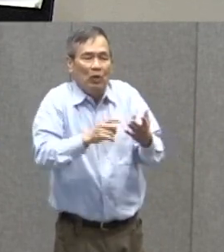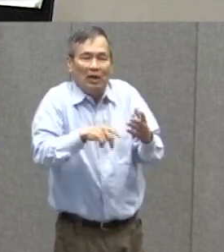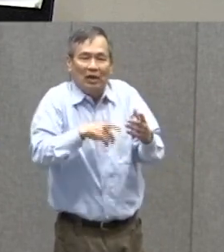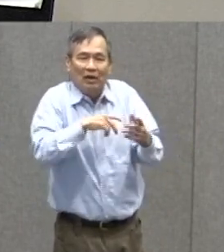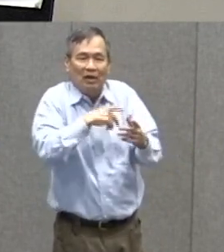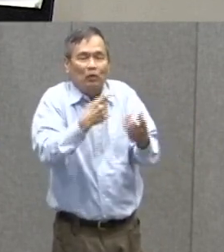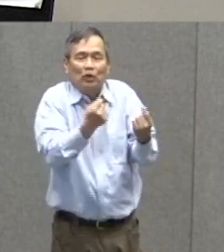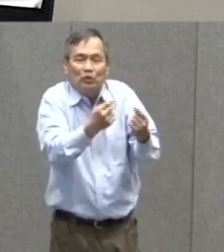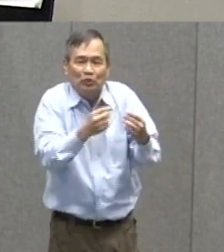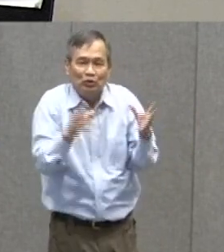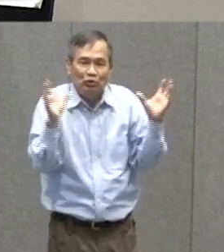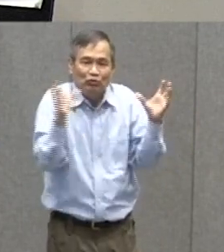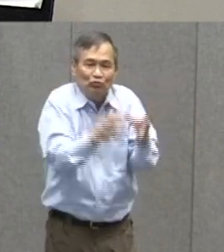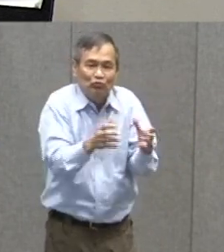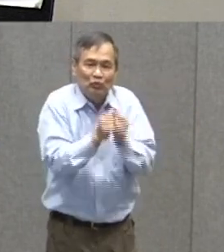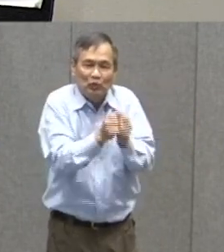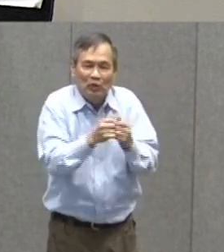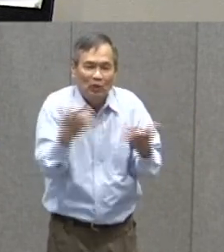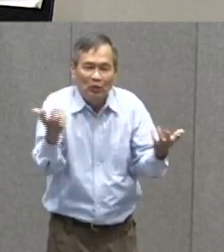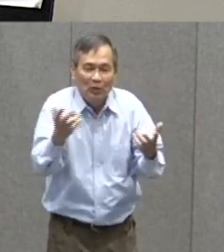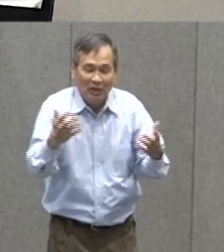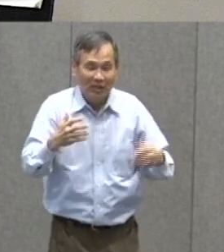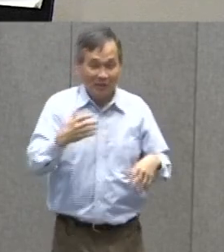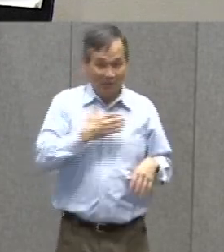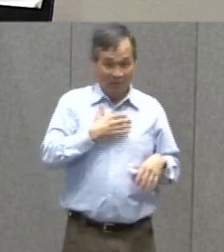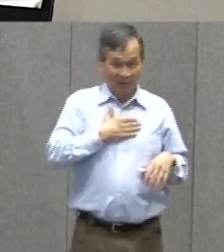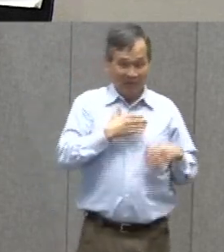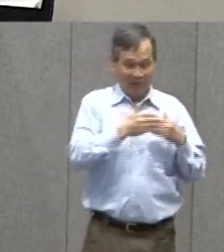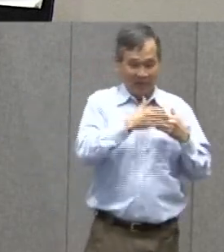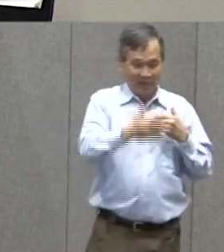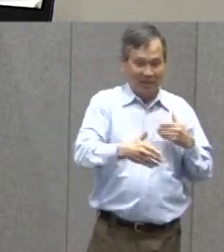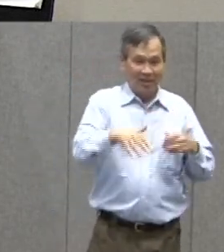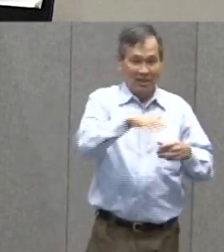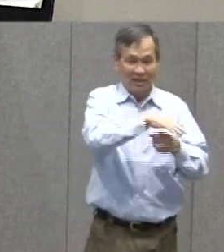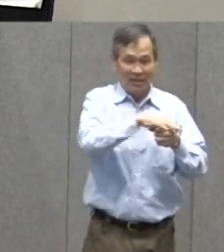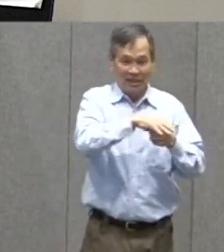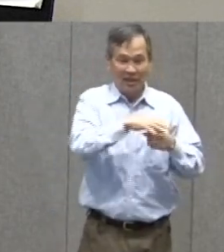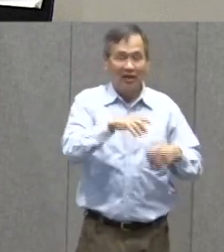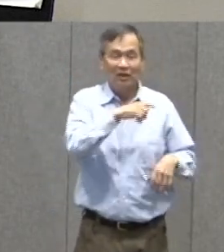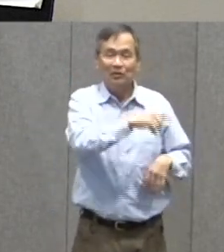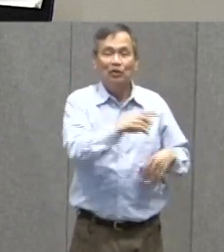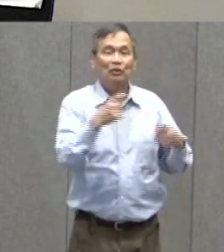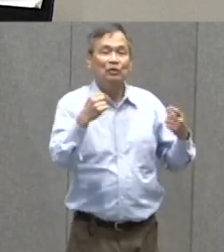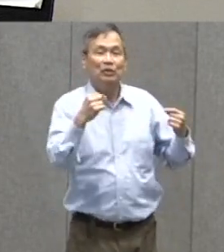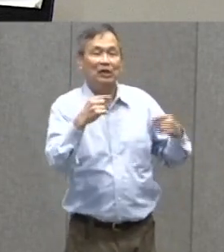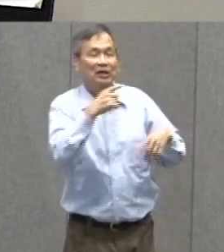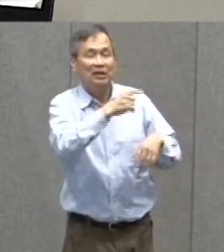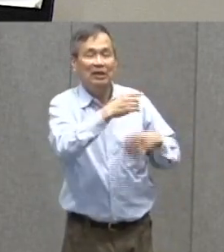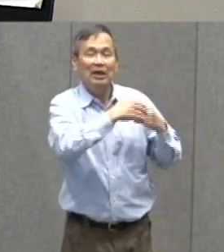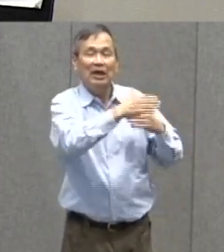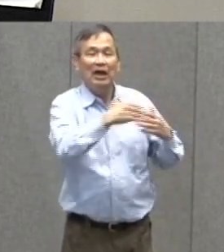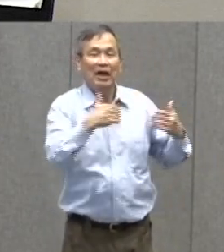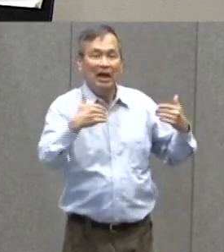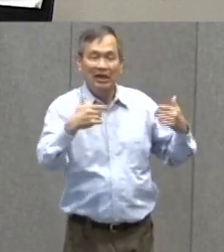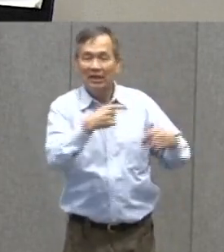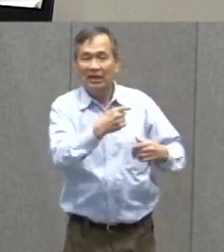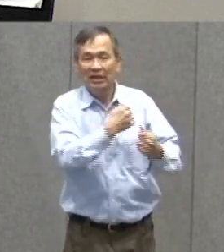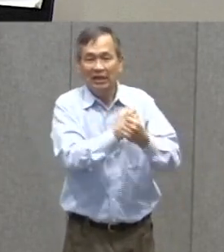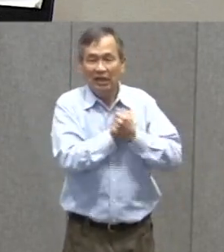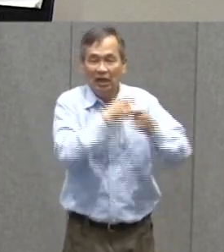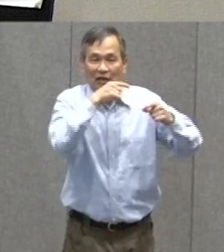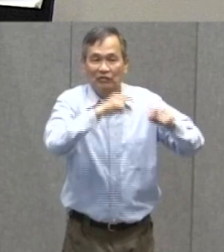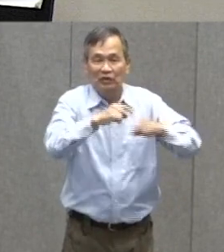for example, in my community, one of our neighbors has a hot air balloon, and he loves to, during